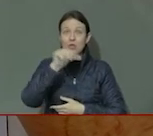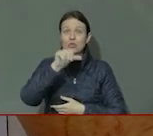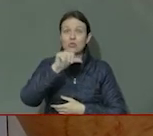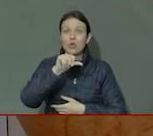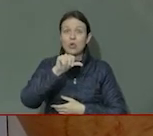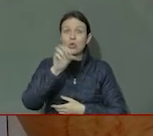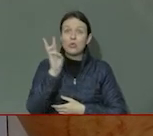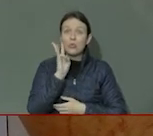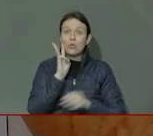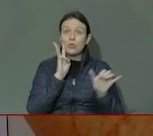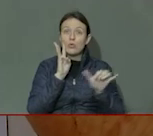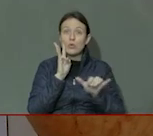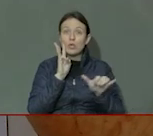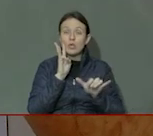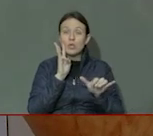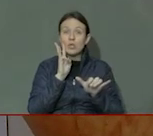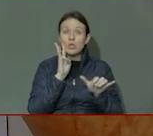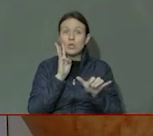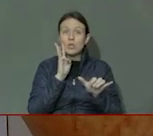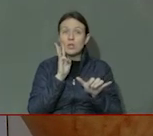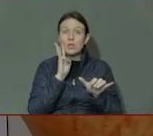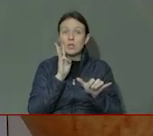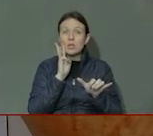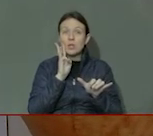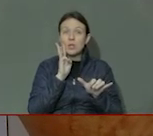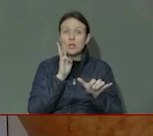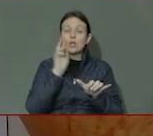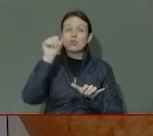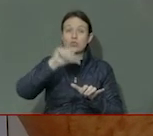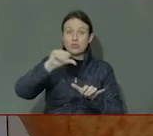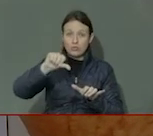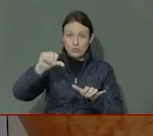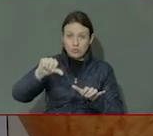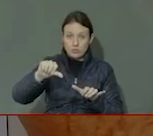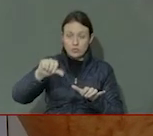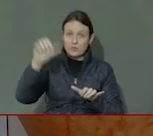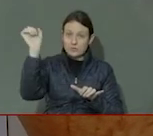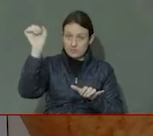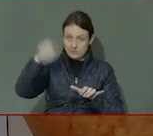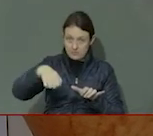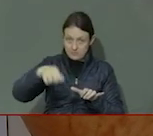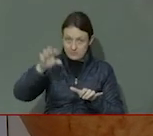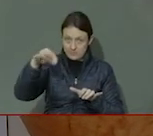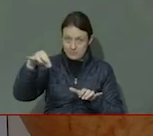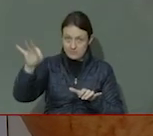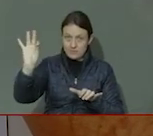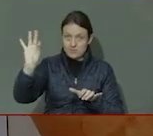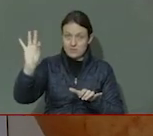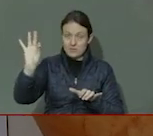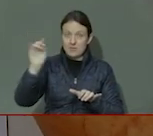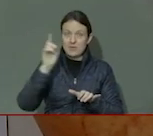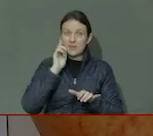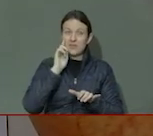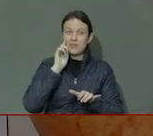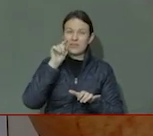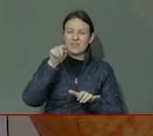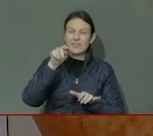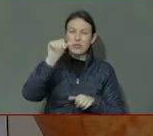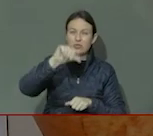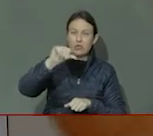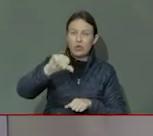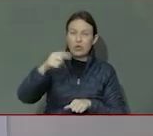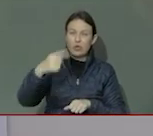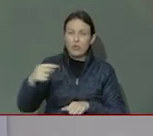water, according to the question paper. Where my pen is, salt. Now look at this salt here for